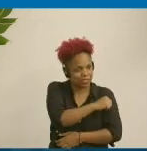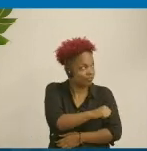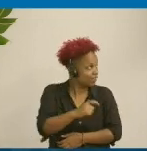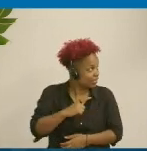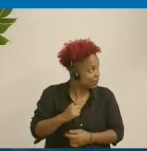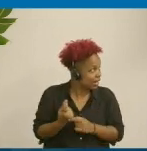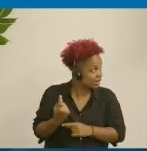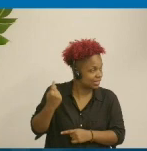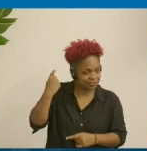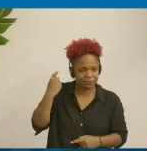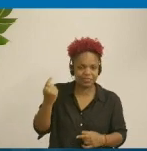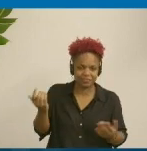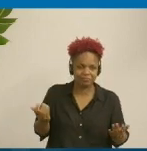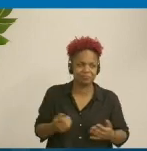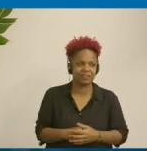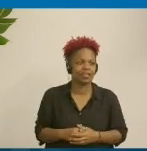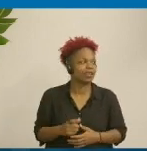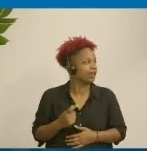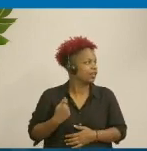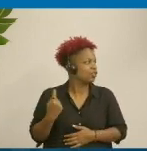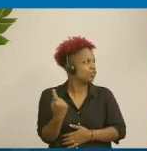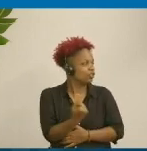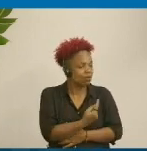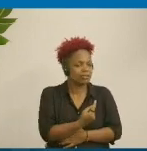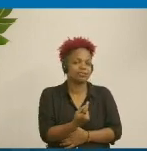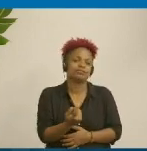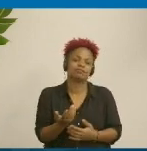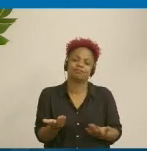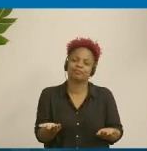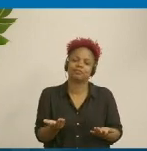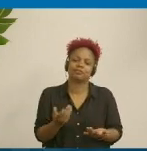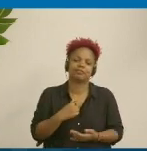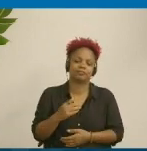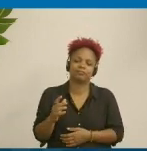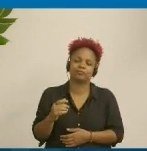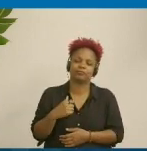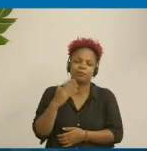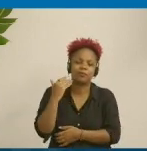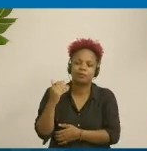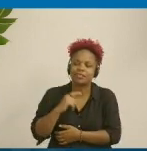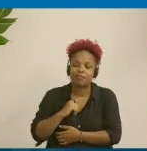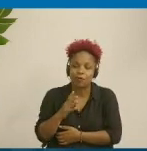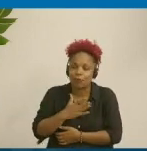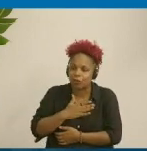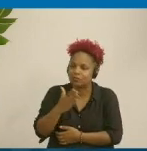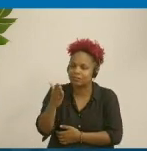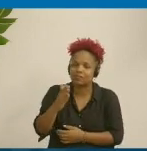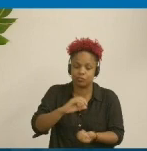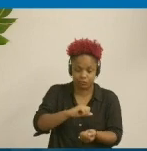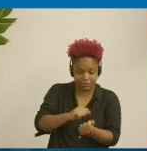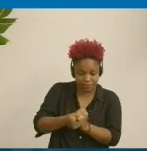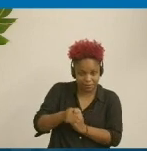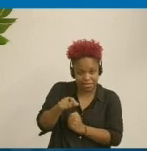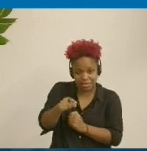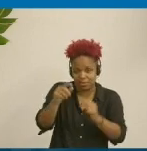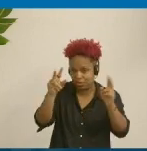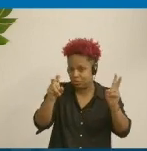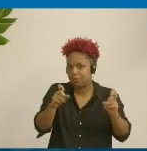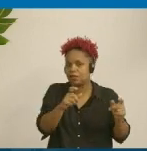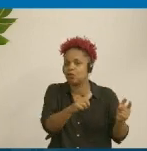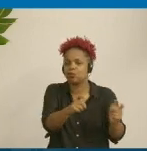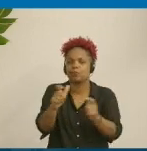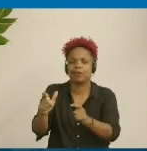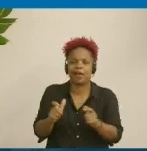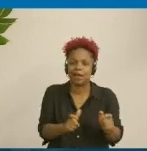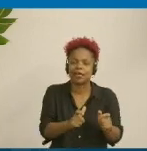city on the sustainability front. What I think about in this space is behavior change and how we get people to do things differently. How do we change systems? How do we